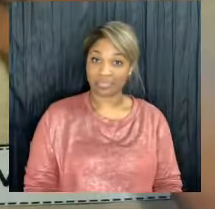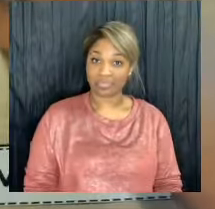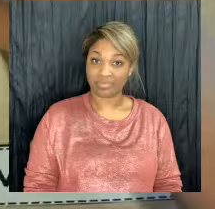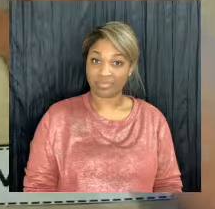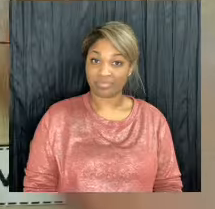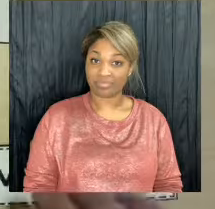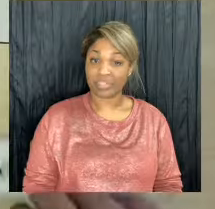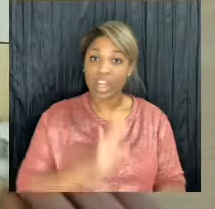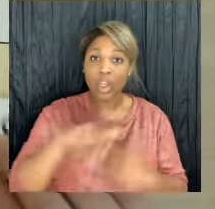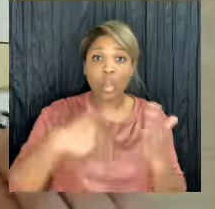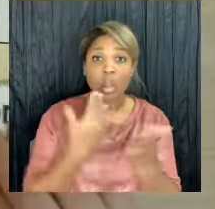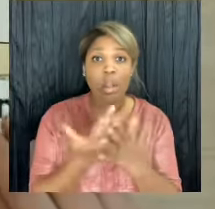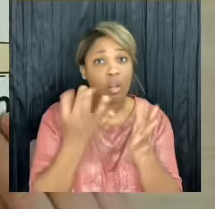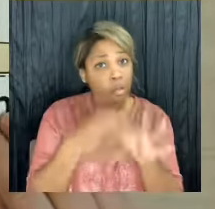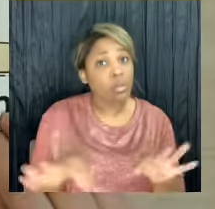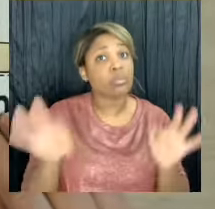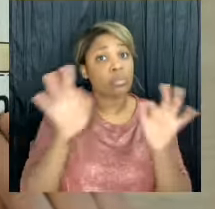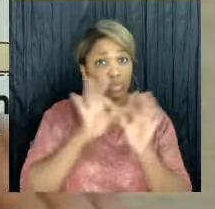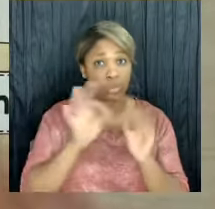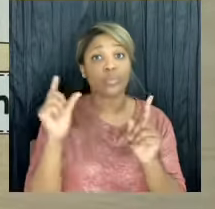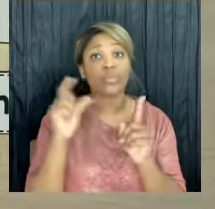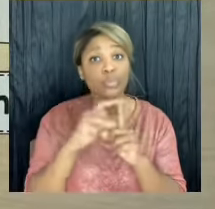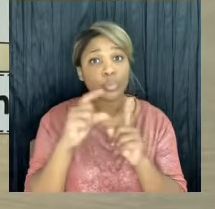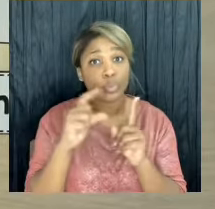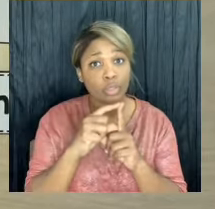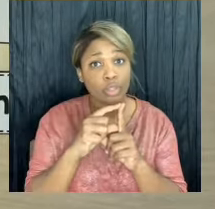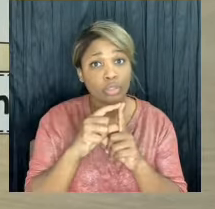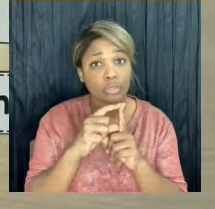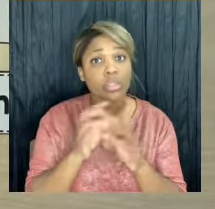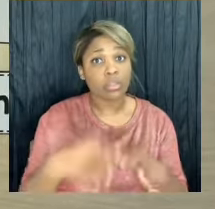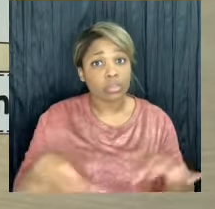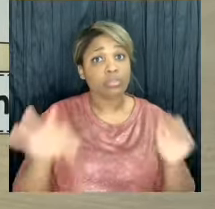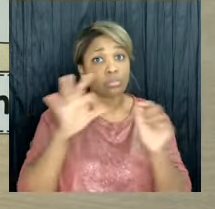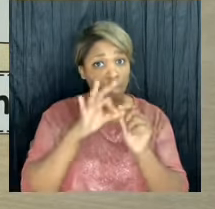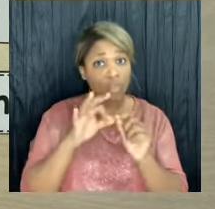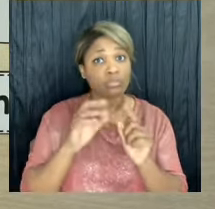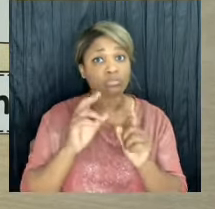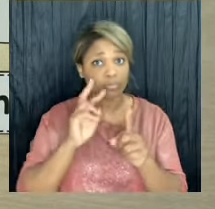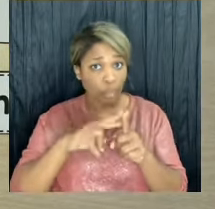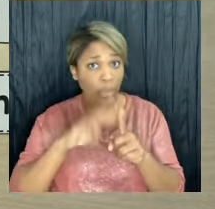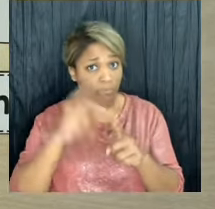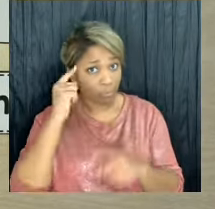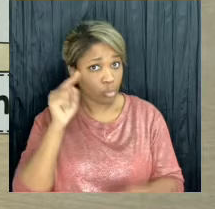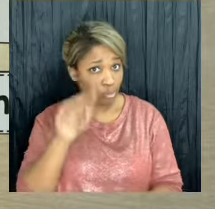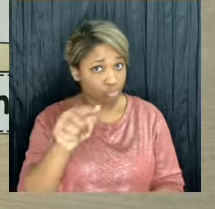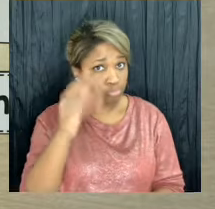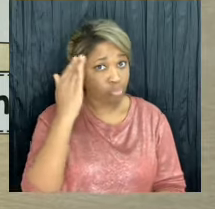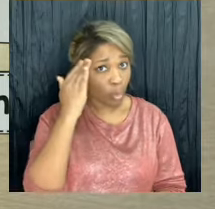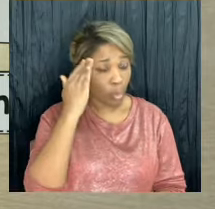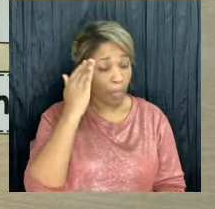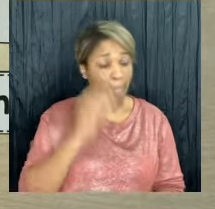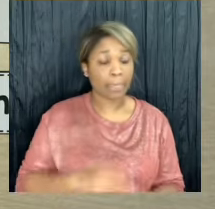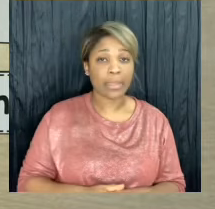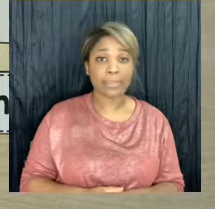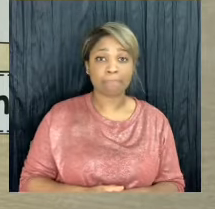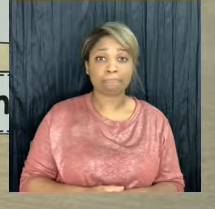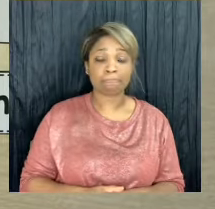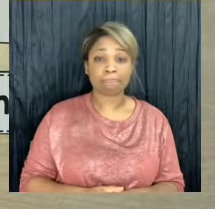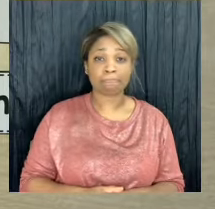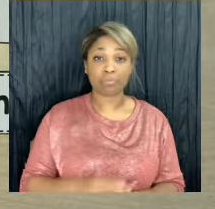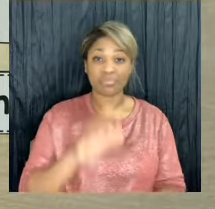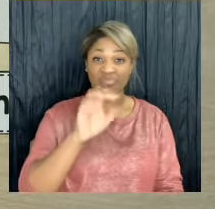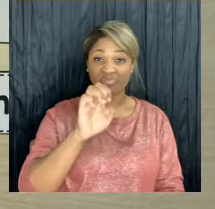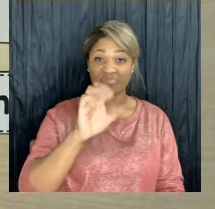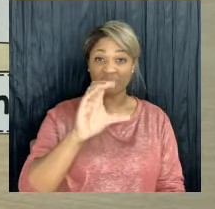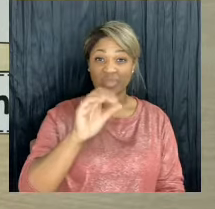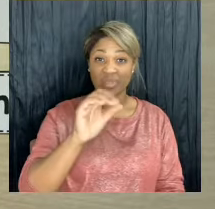So these are all important words. These are important terms for you to know. An ecosystem is made